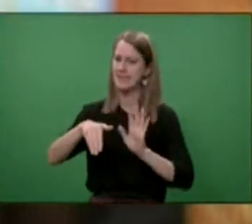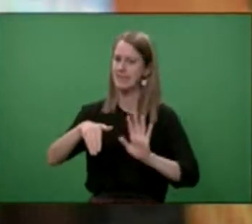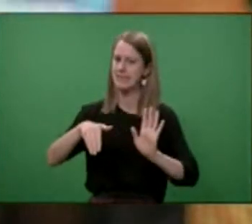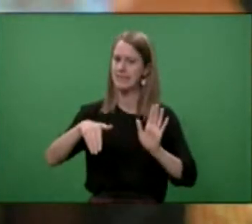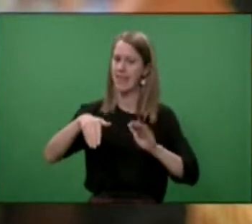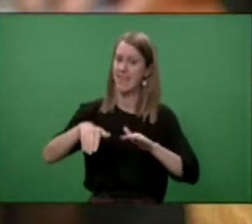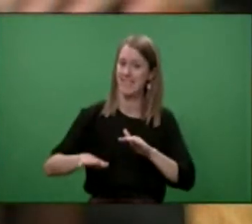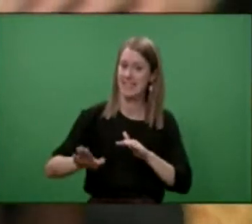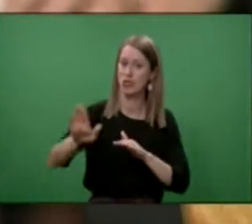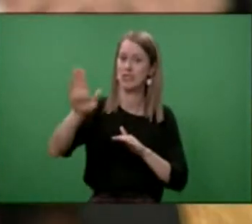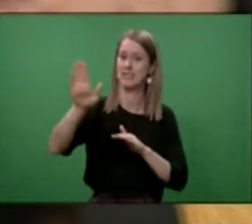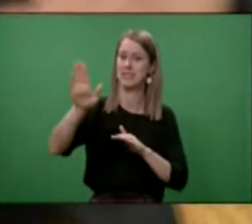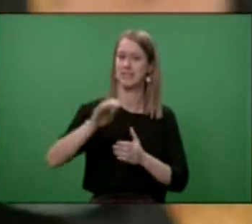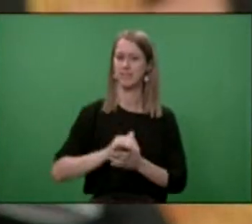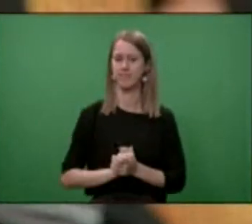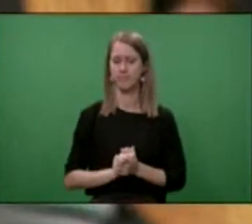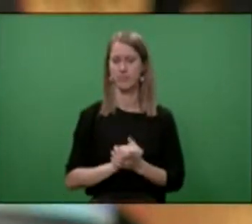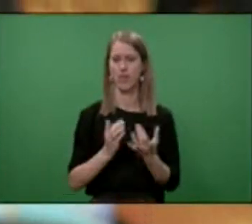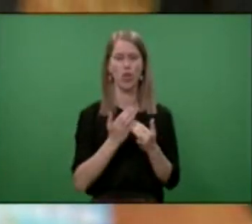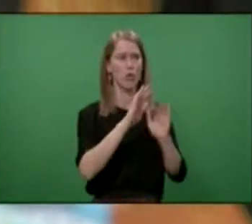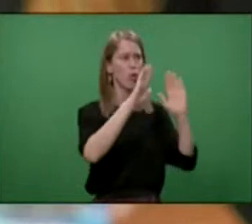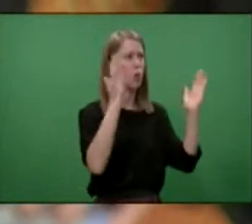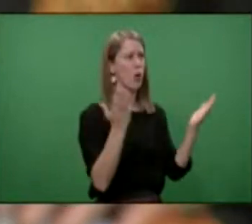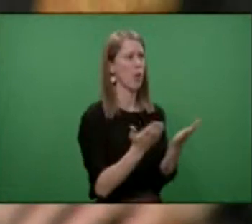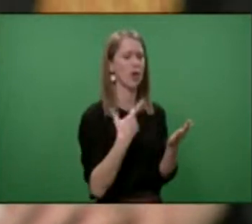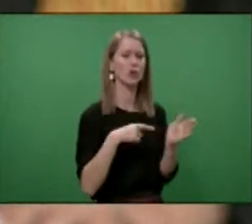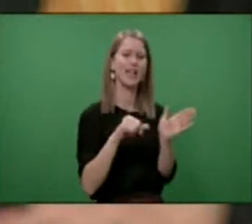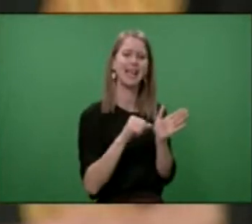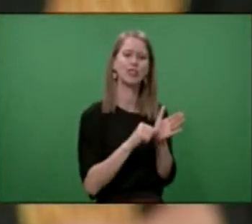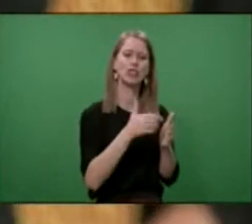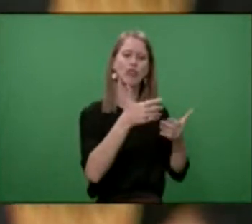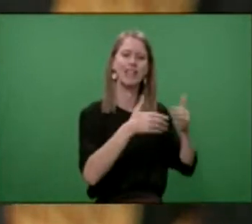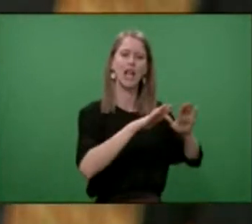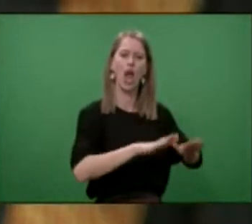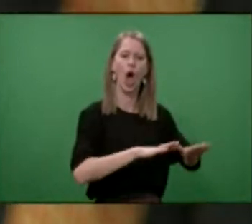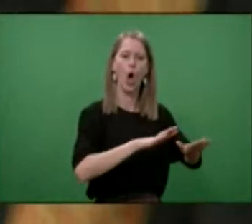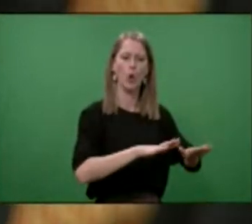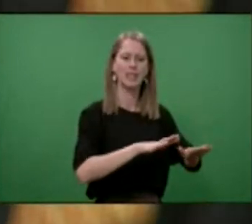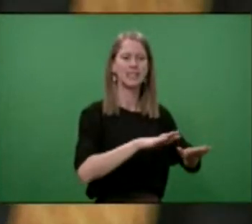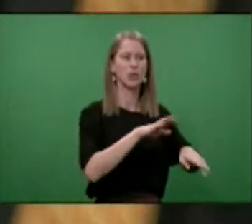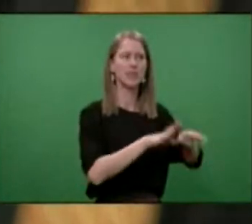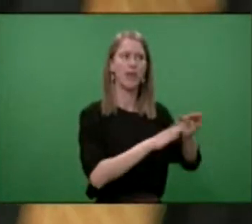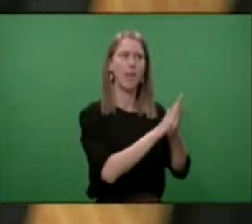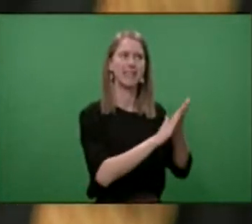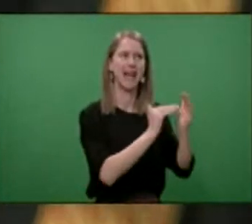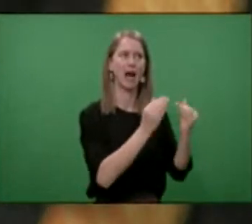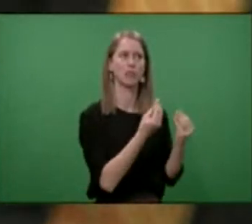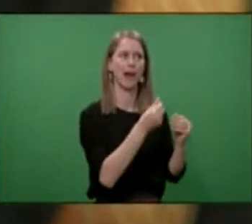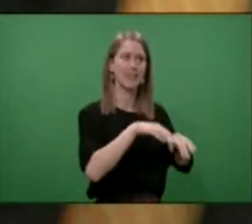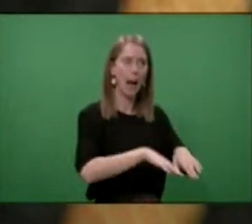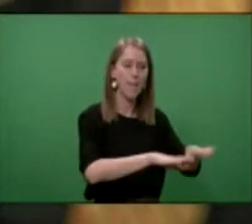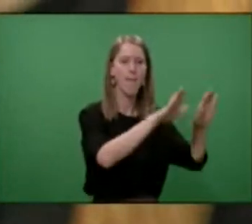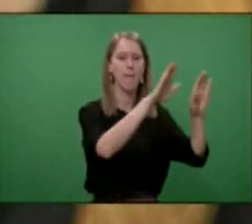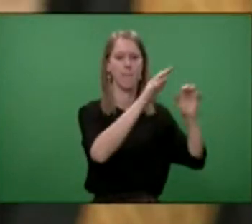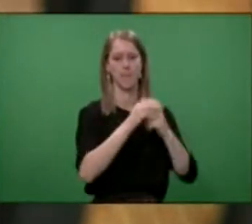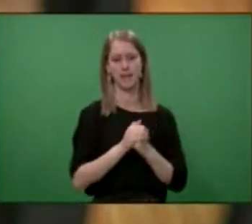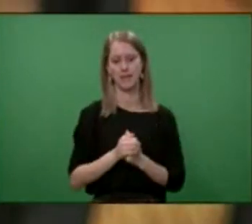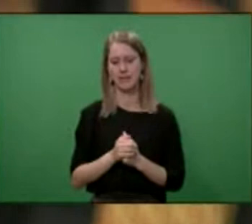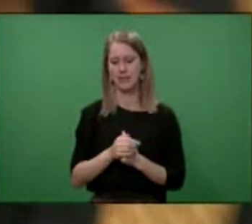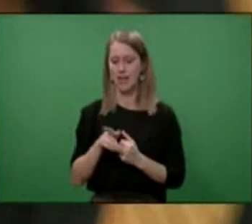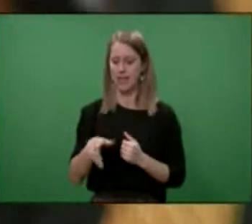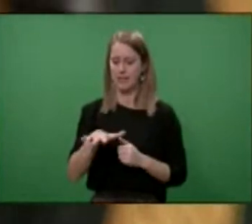increased. Globally, low interest rates are having a similar effect. and the situation has rapidly